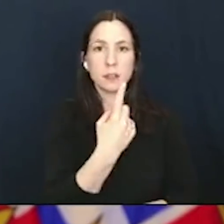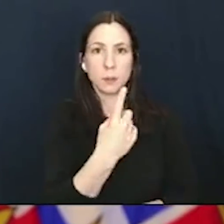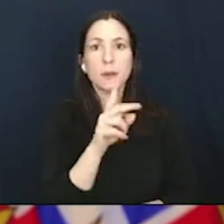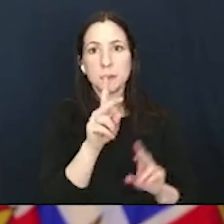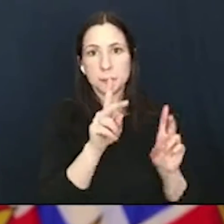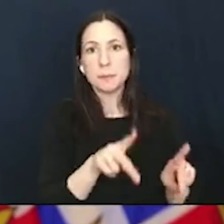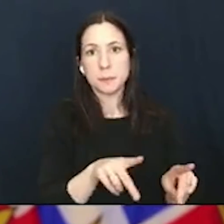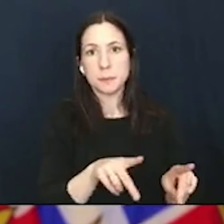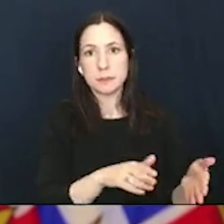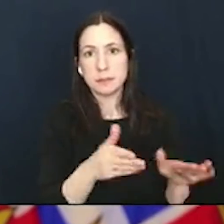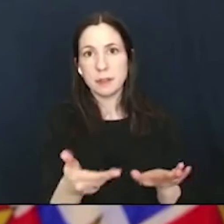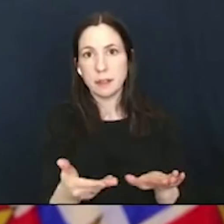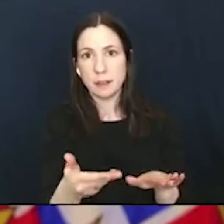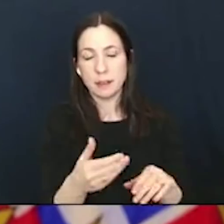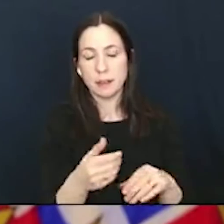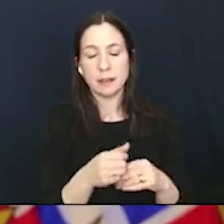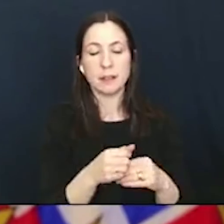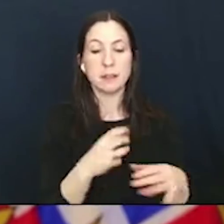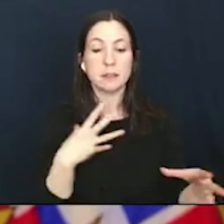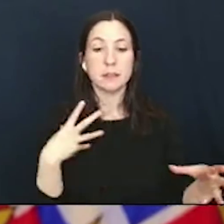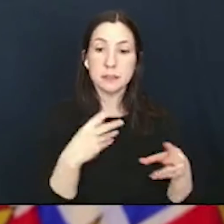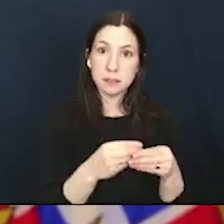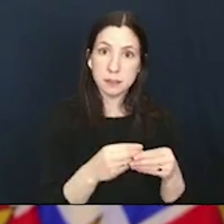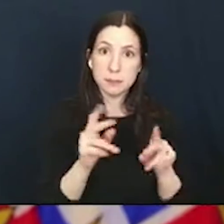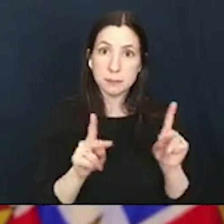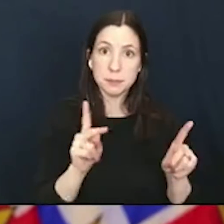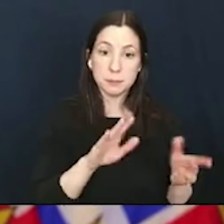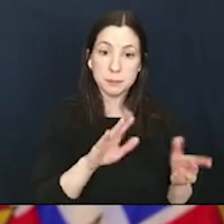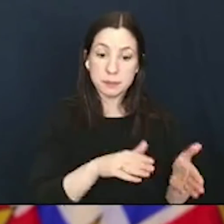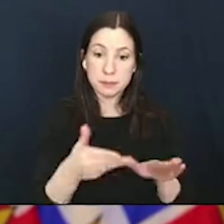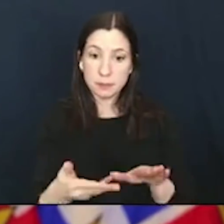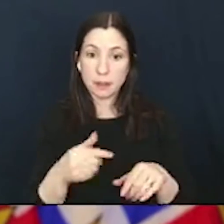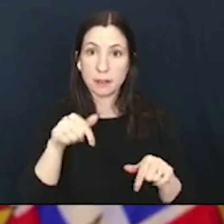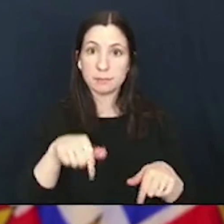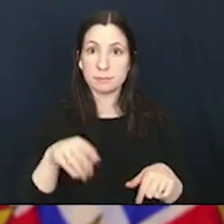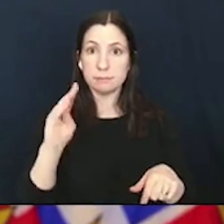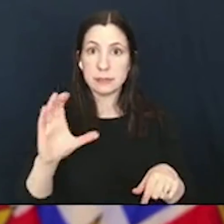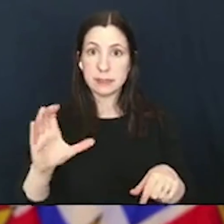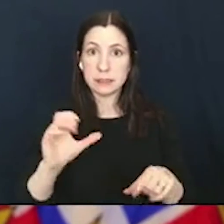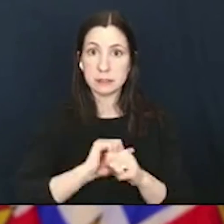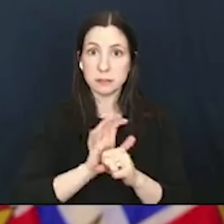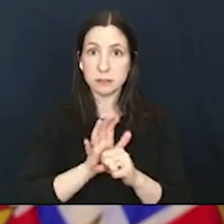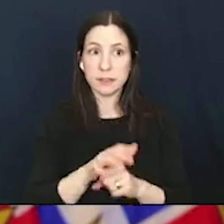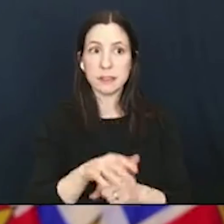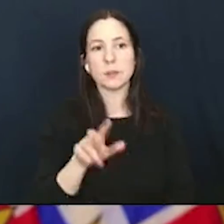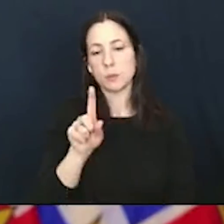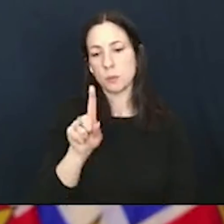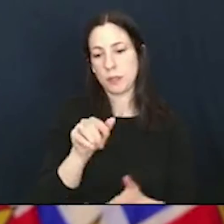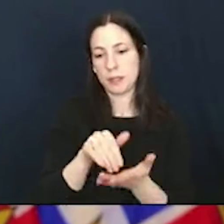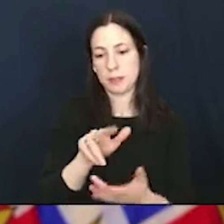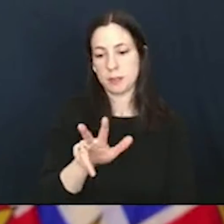died from COVID-19, bringing the total number of people we have lost in this province to